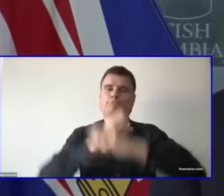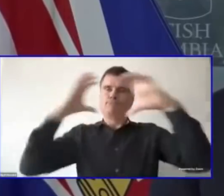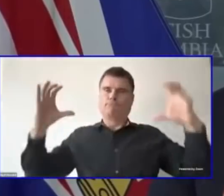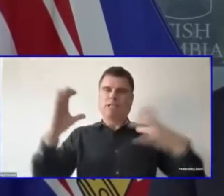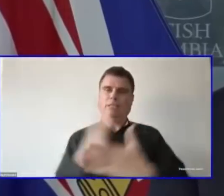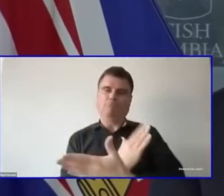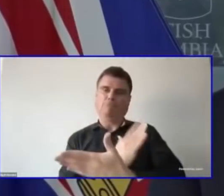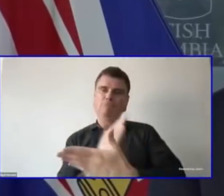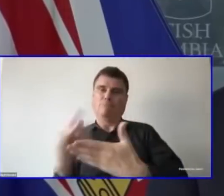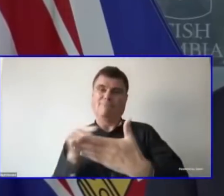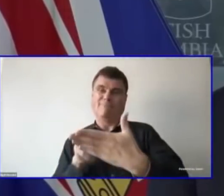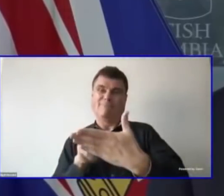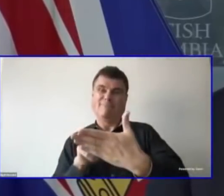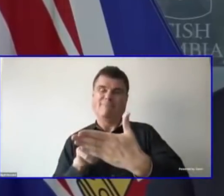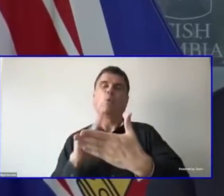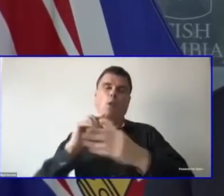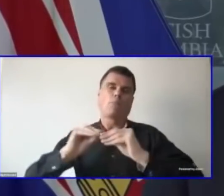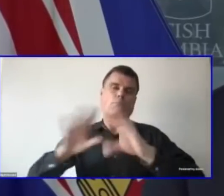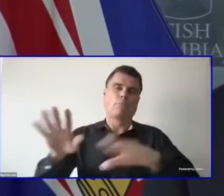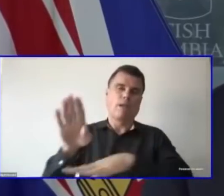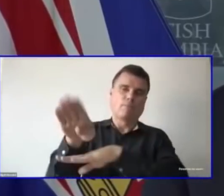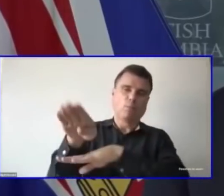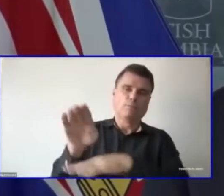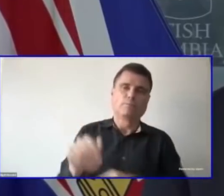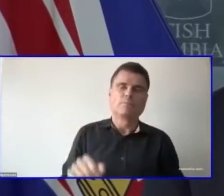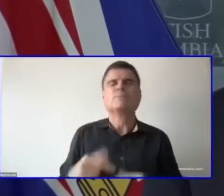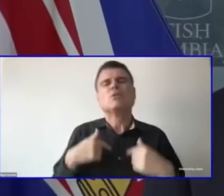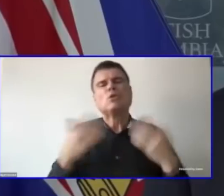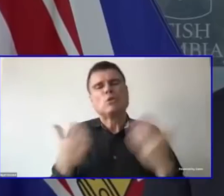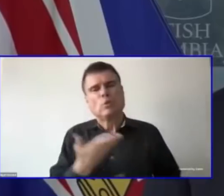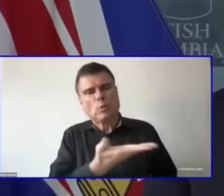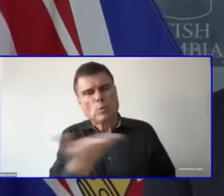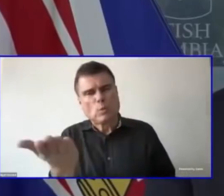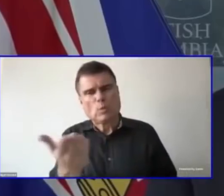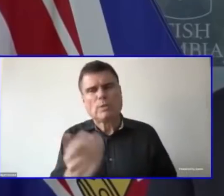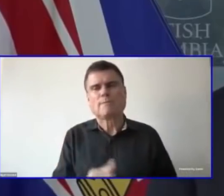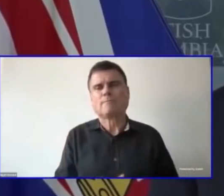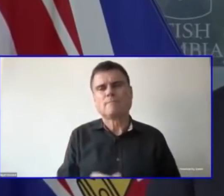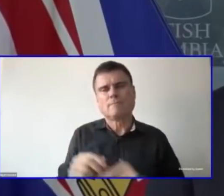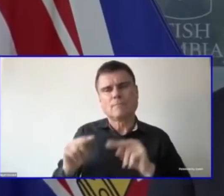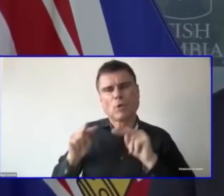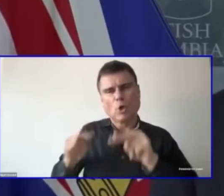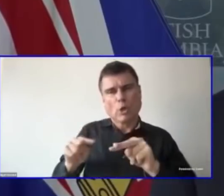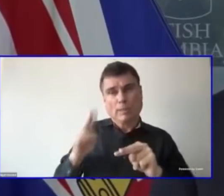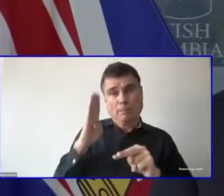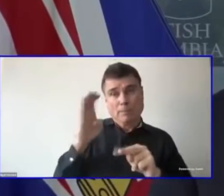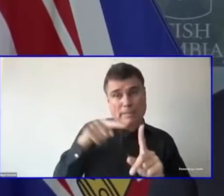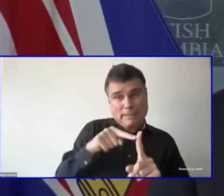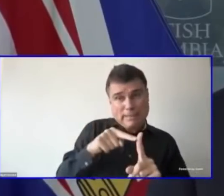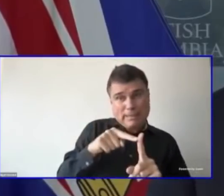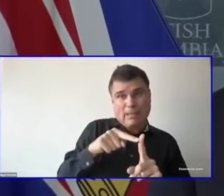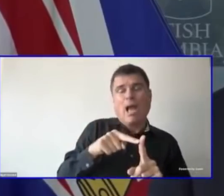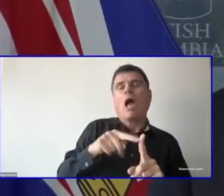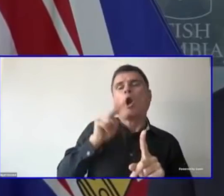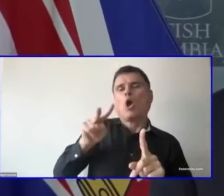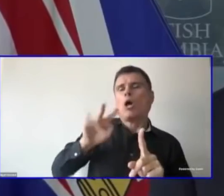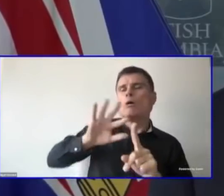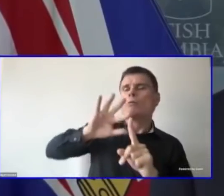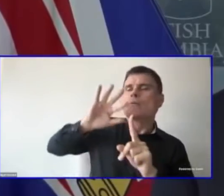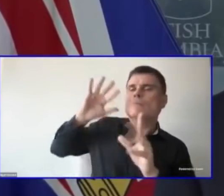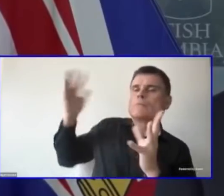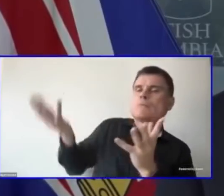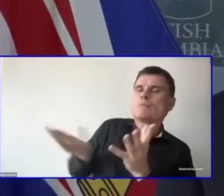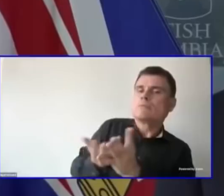people to do is to see what's happening here and what's happening everywhere, and to change our actions accordingly, and to reduce,